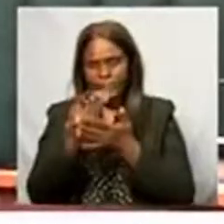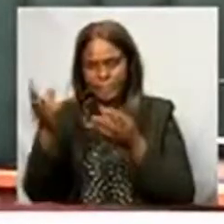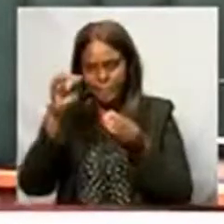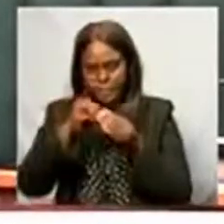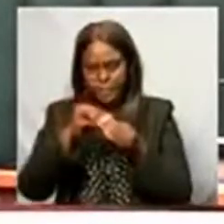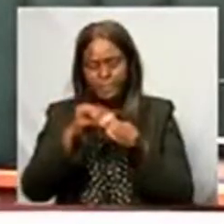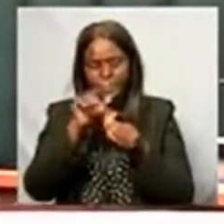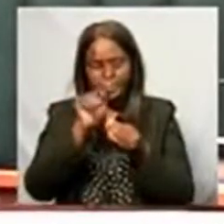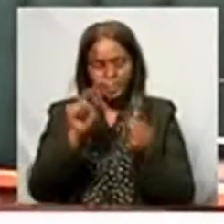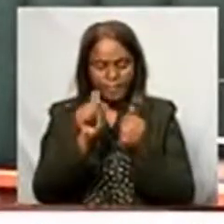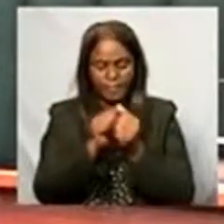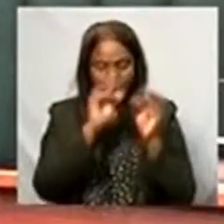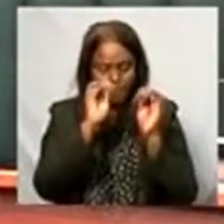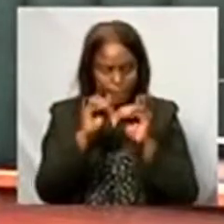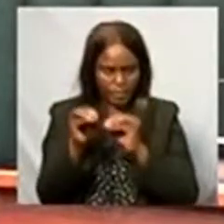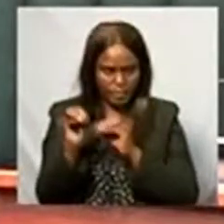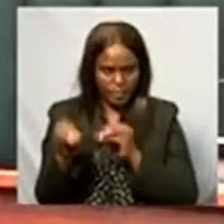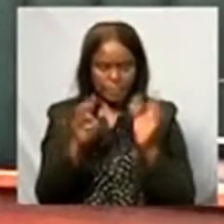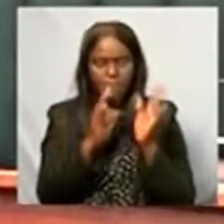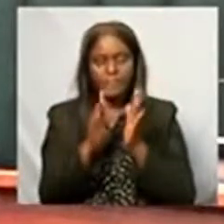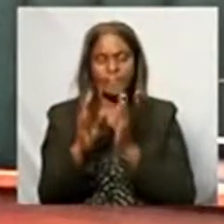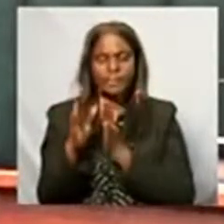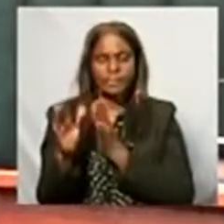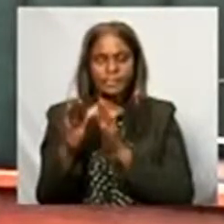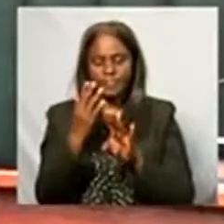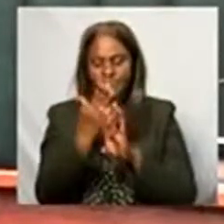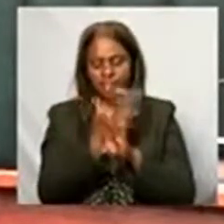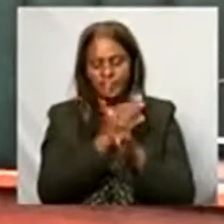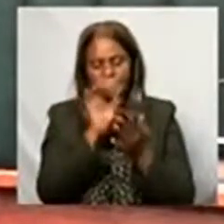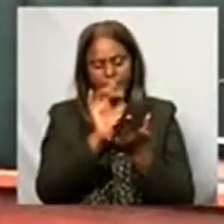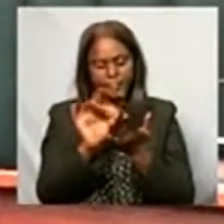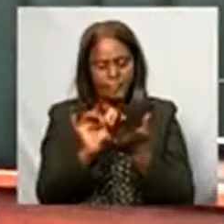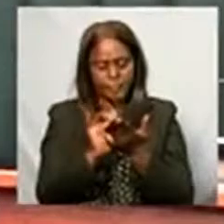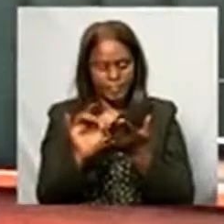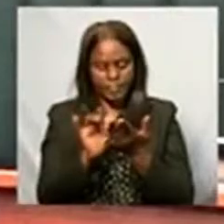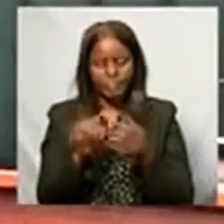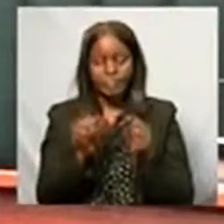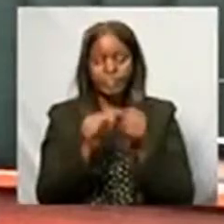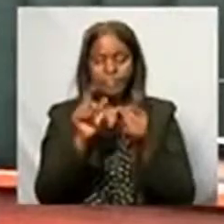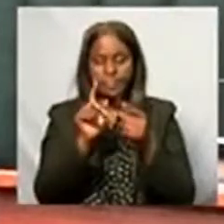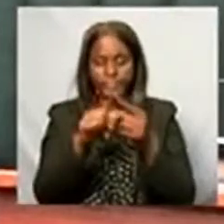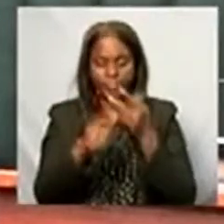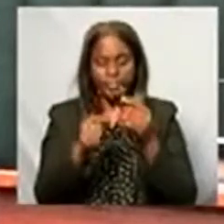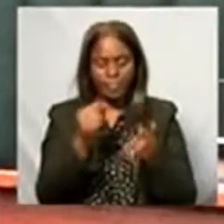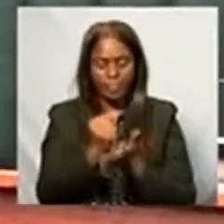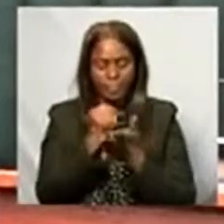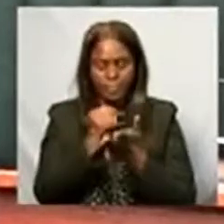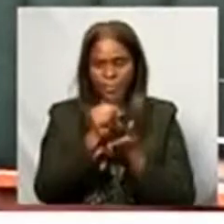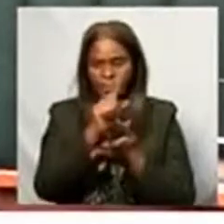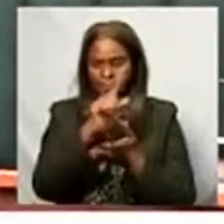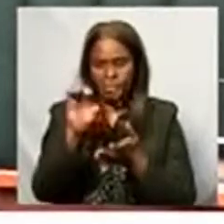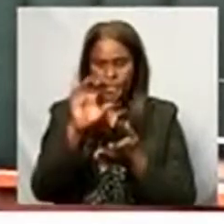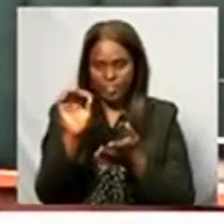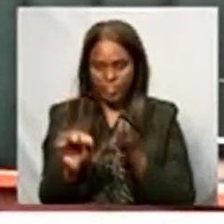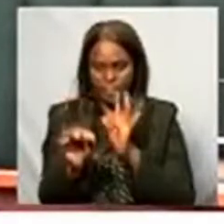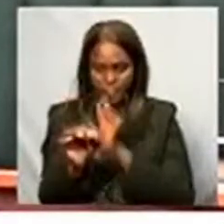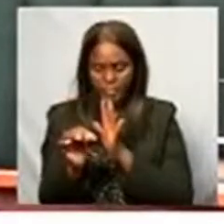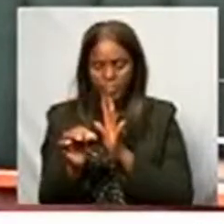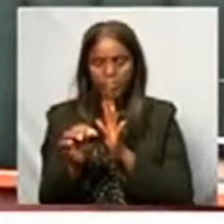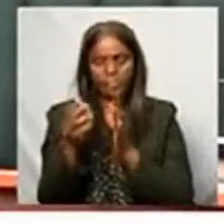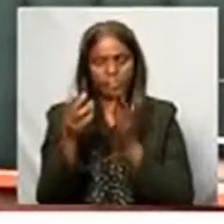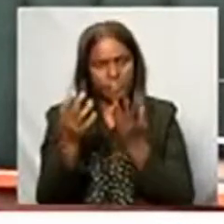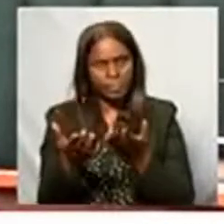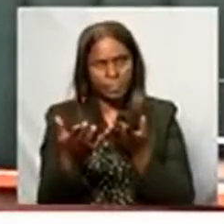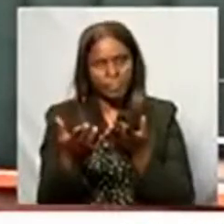meters and install prepaid systems to meet the 100%